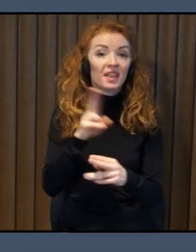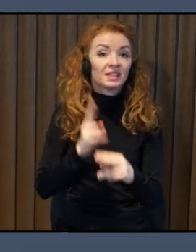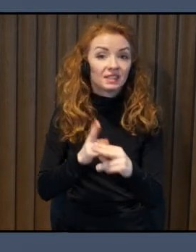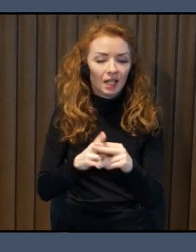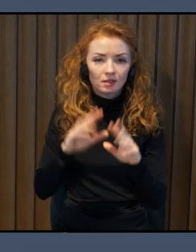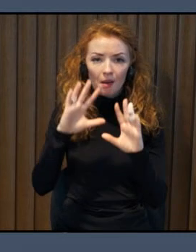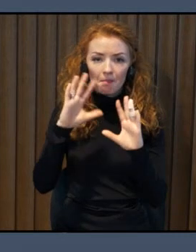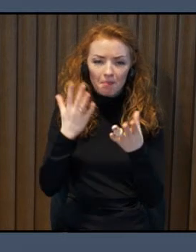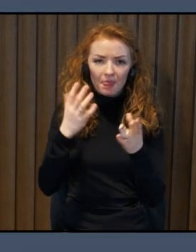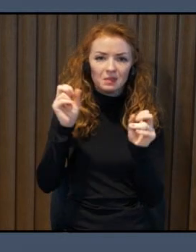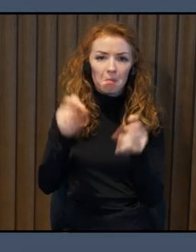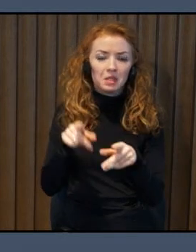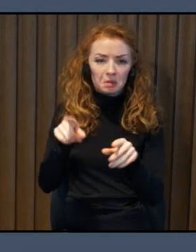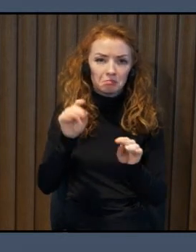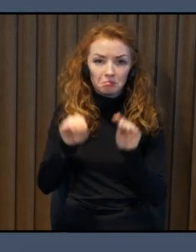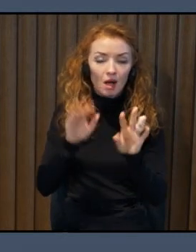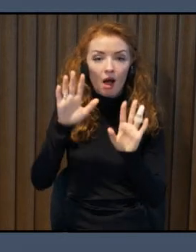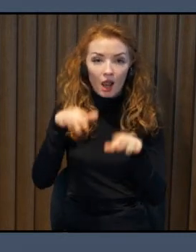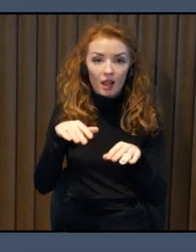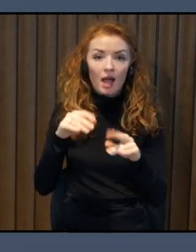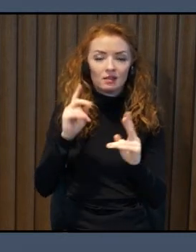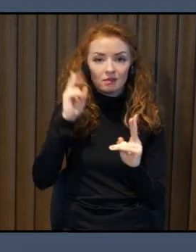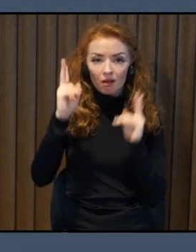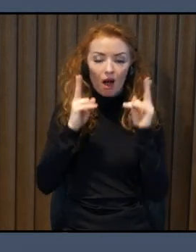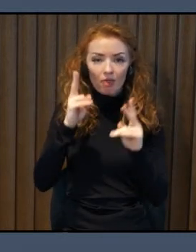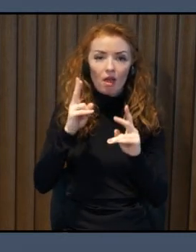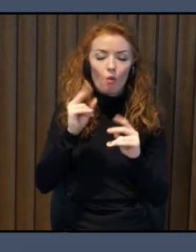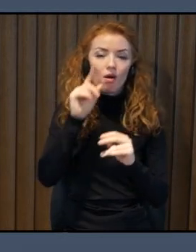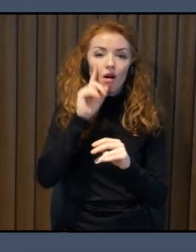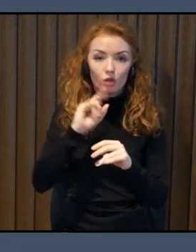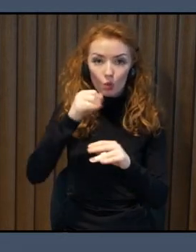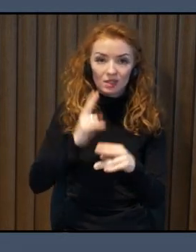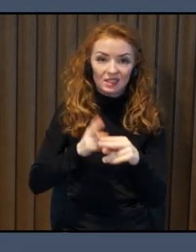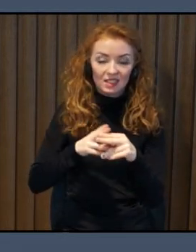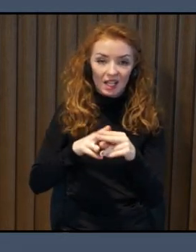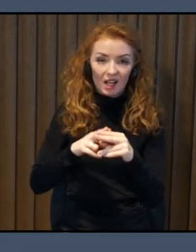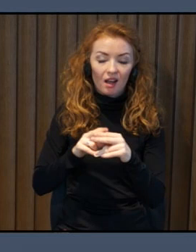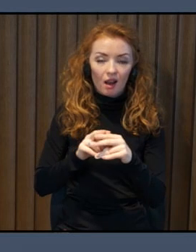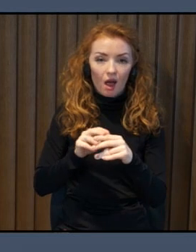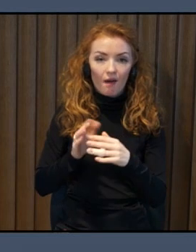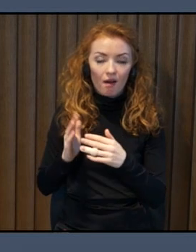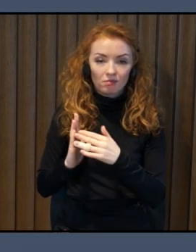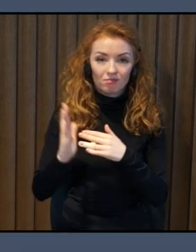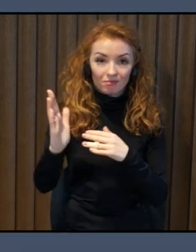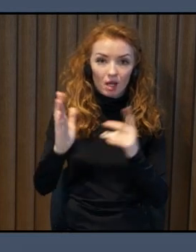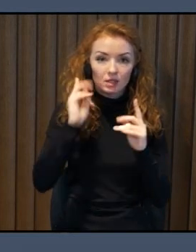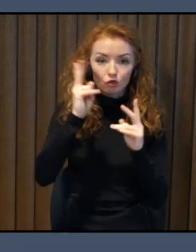also it is possible to see through, and also acoustic